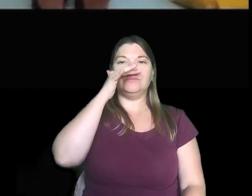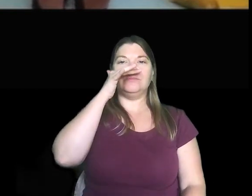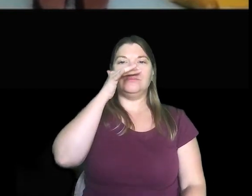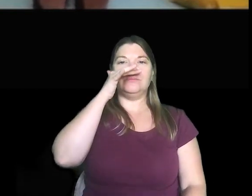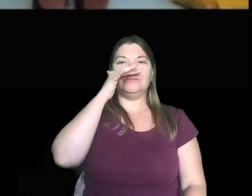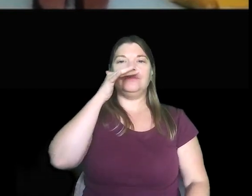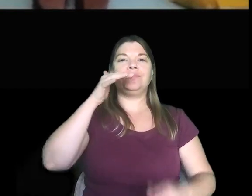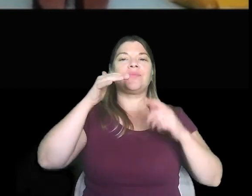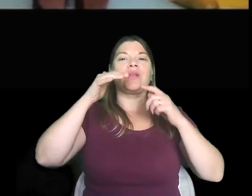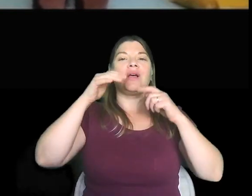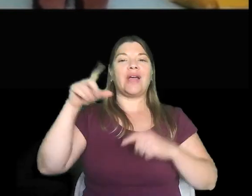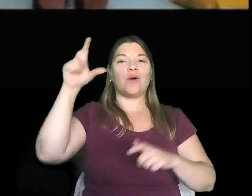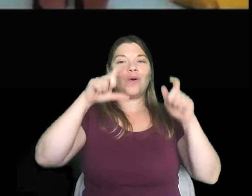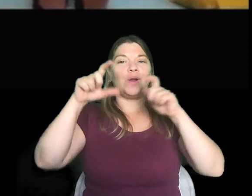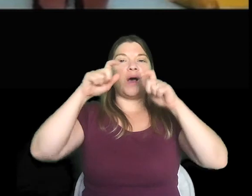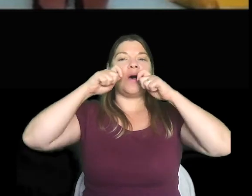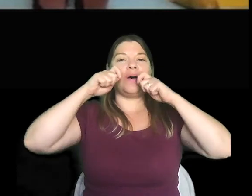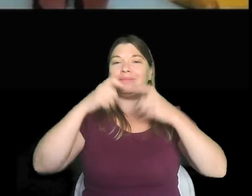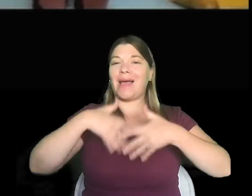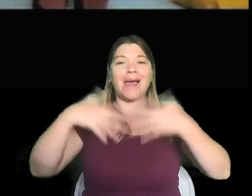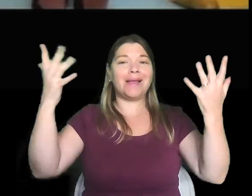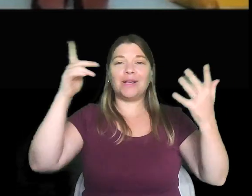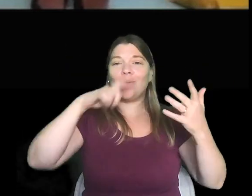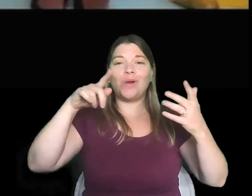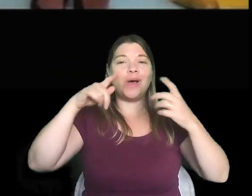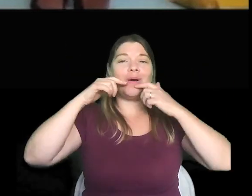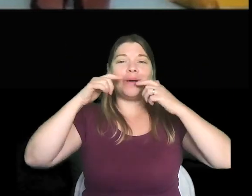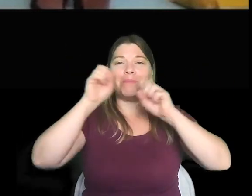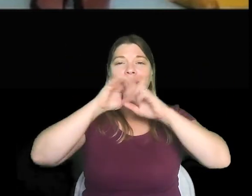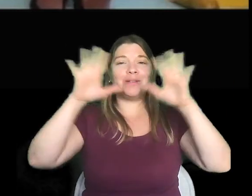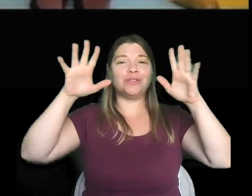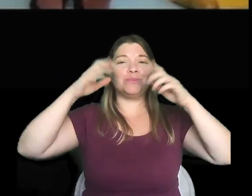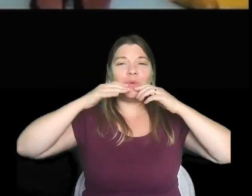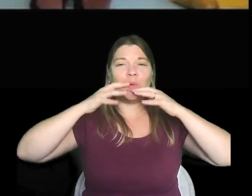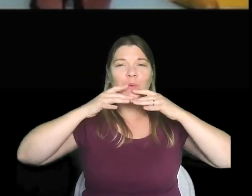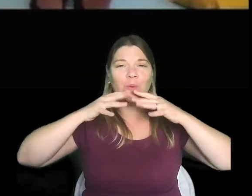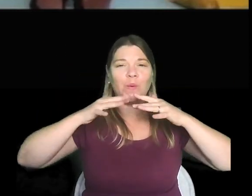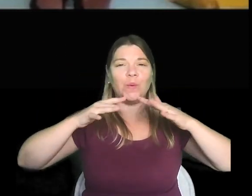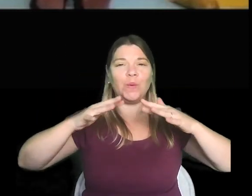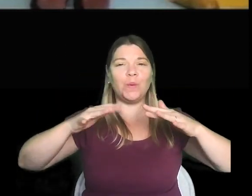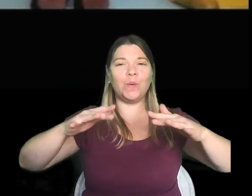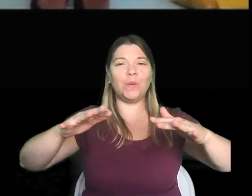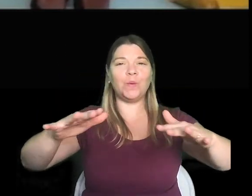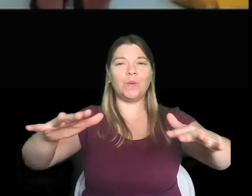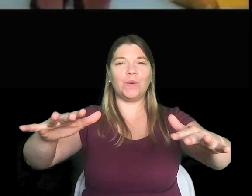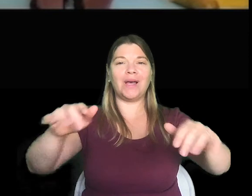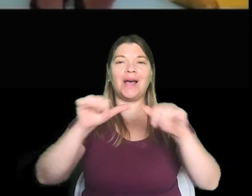sighing out a colour-filled breath, your favourite item of clothing drifts down from